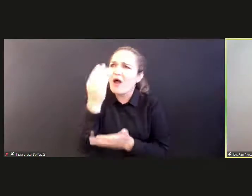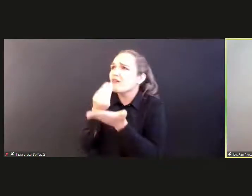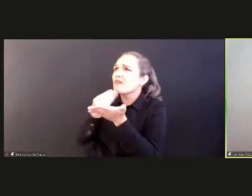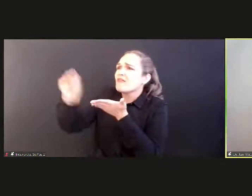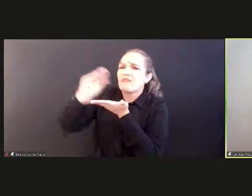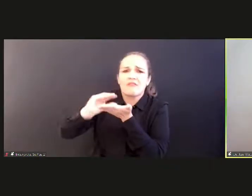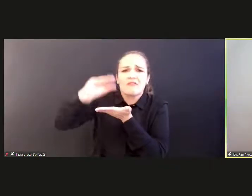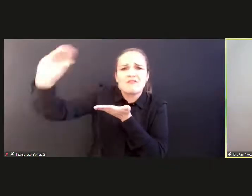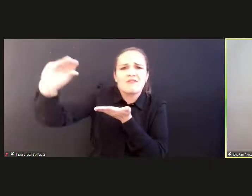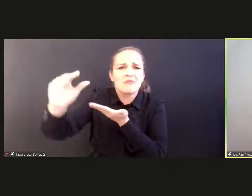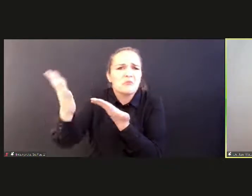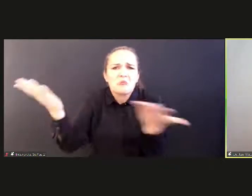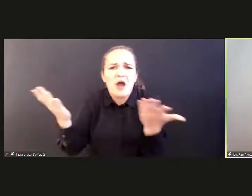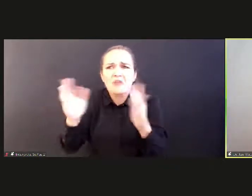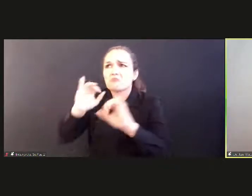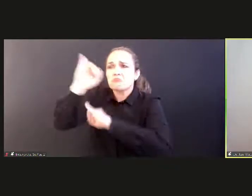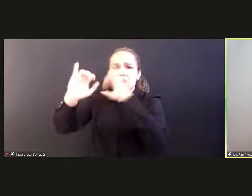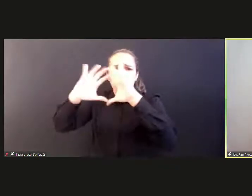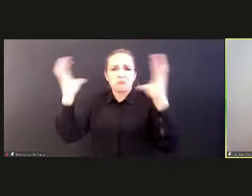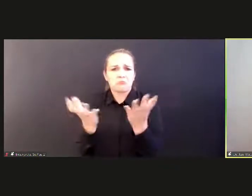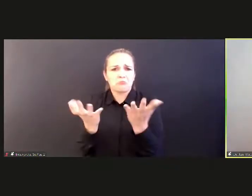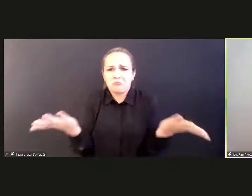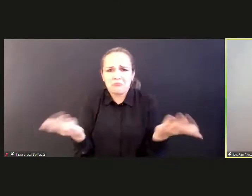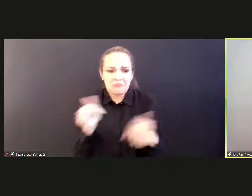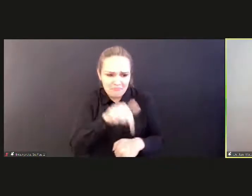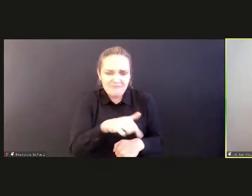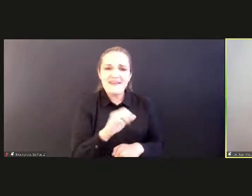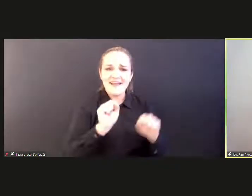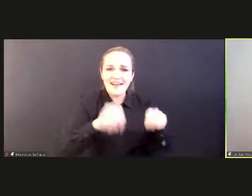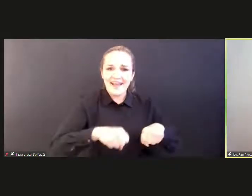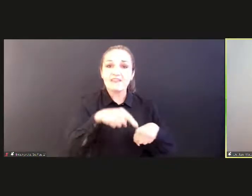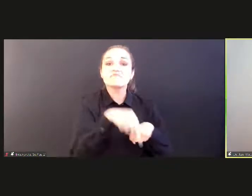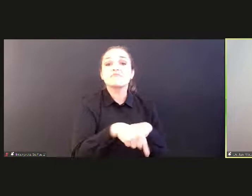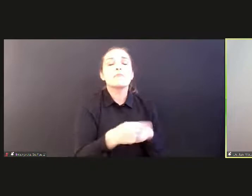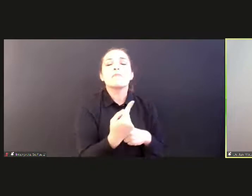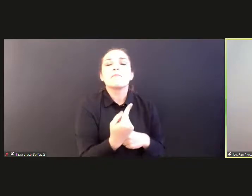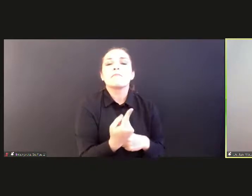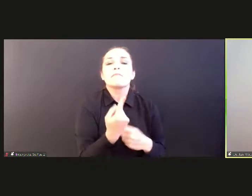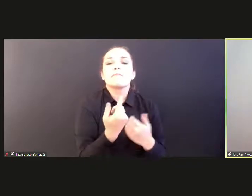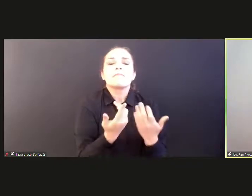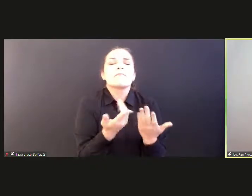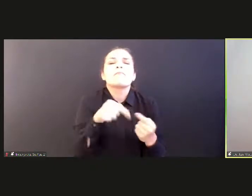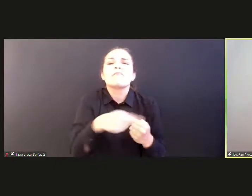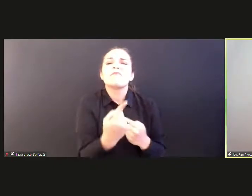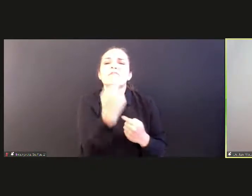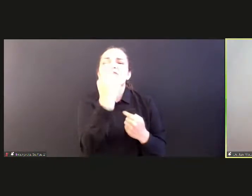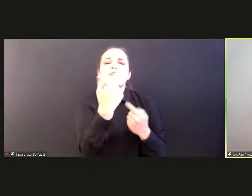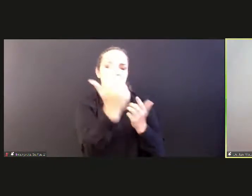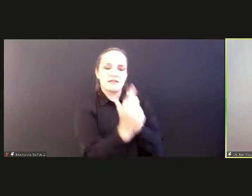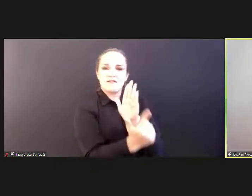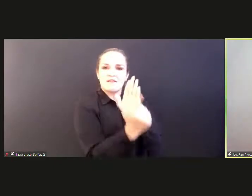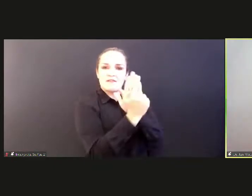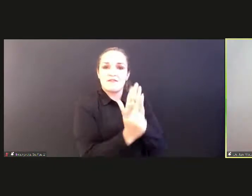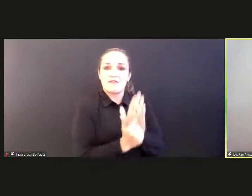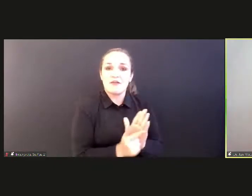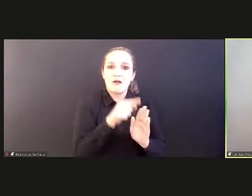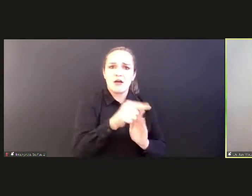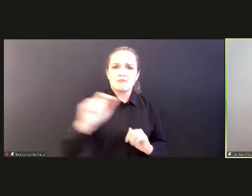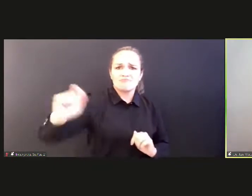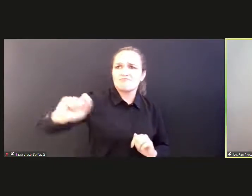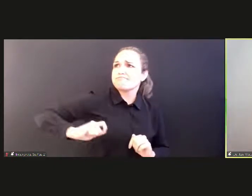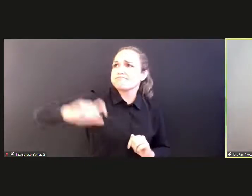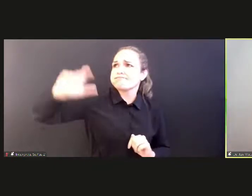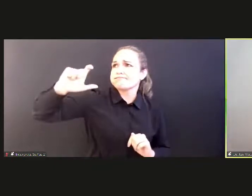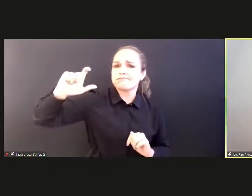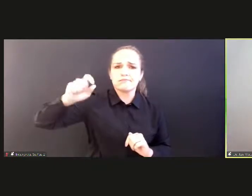extortionary rates that cannot support a truly developmental agenda for the region. Second, we lack the